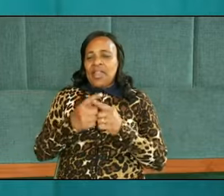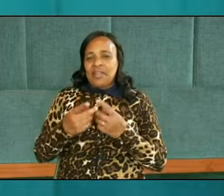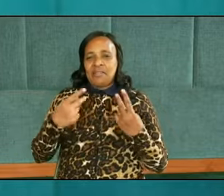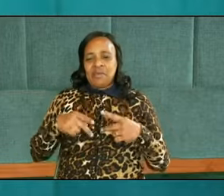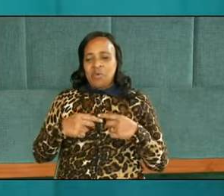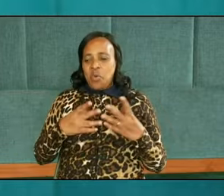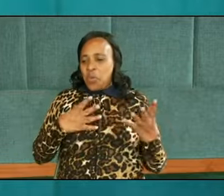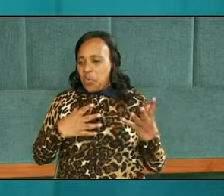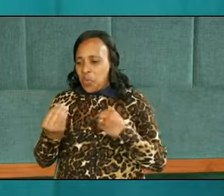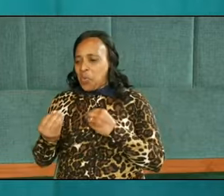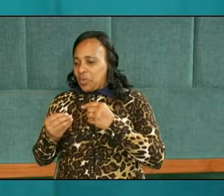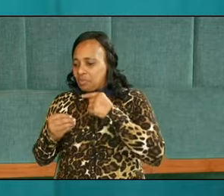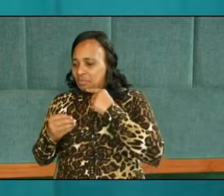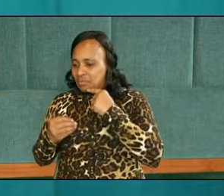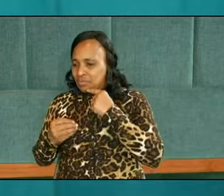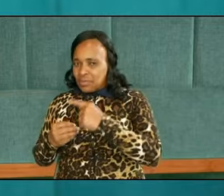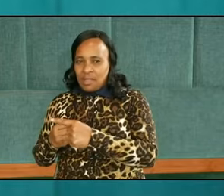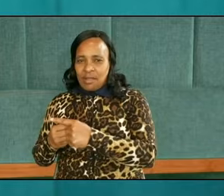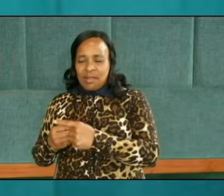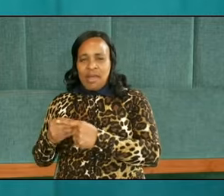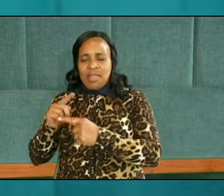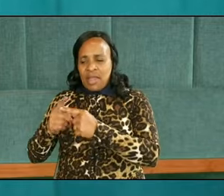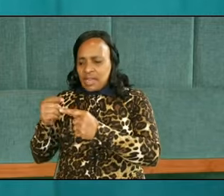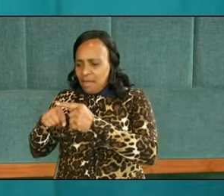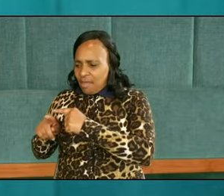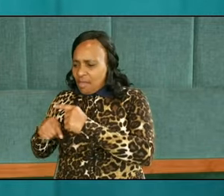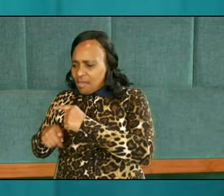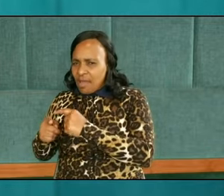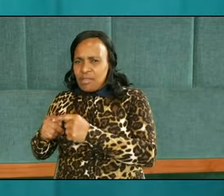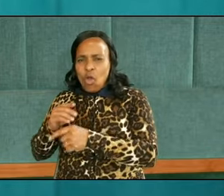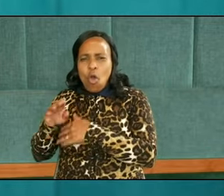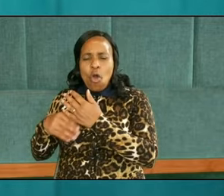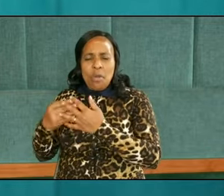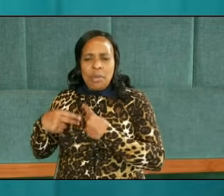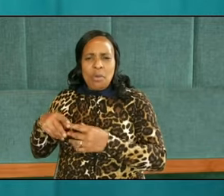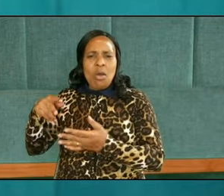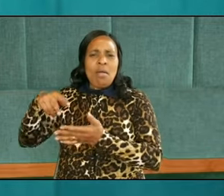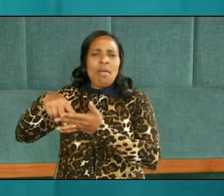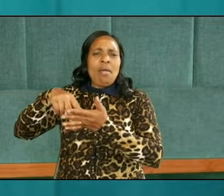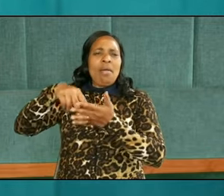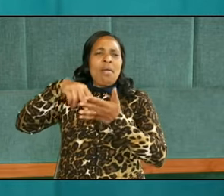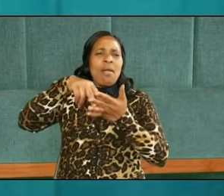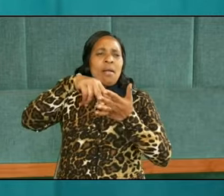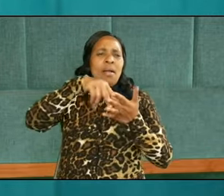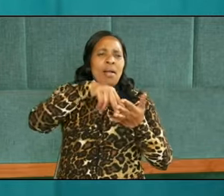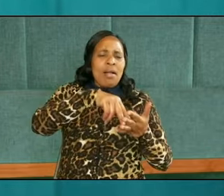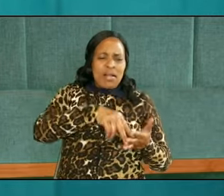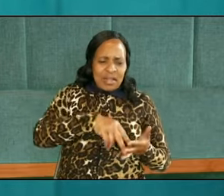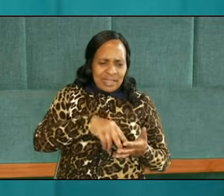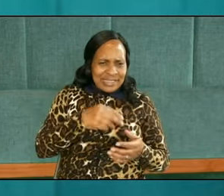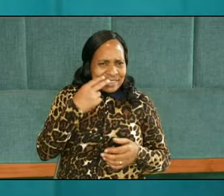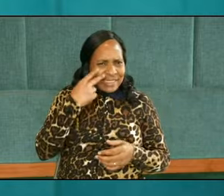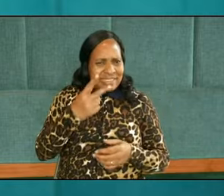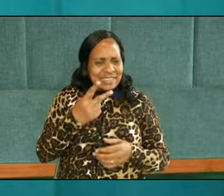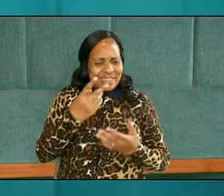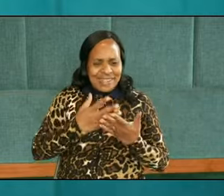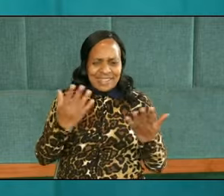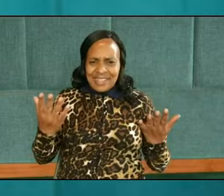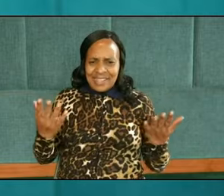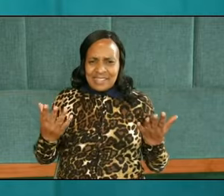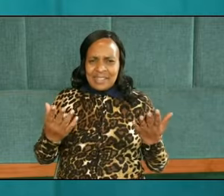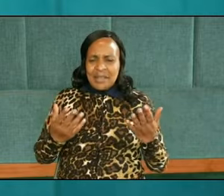go for him. And then when he enters, everyone stunned. It almost feels like they hadn't noticed him before. Maybe he